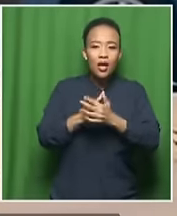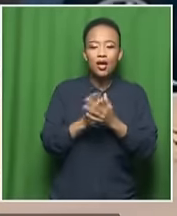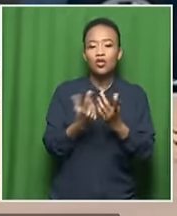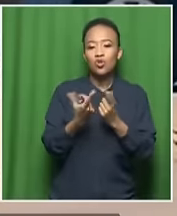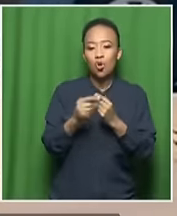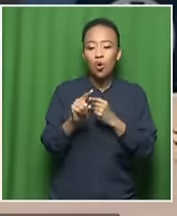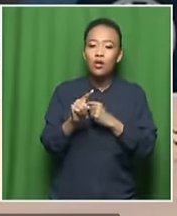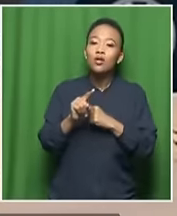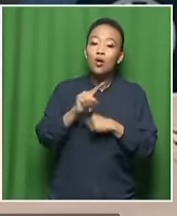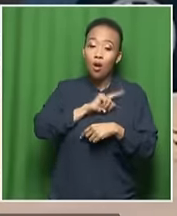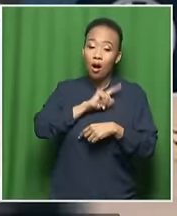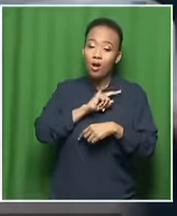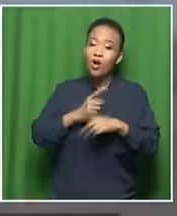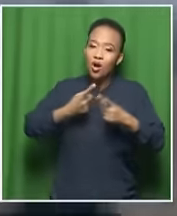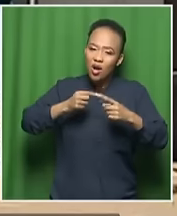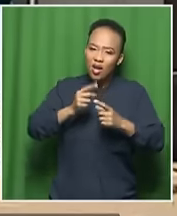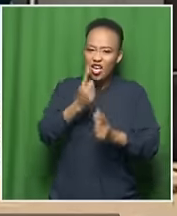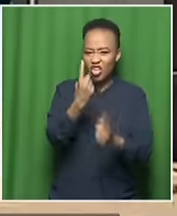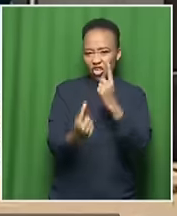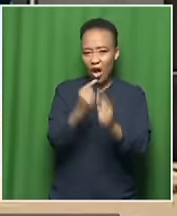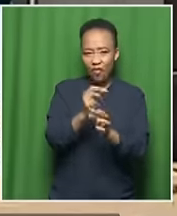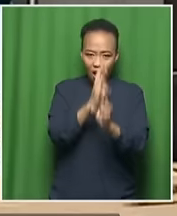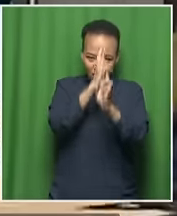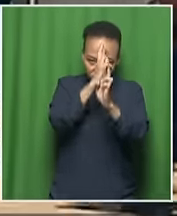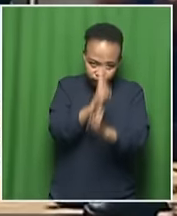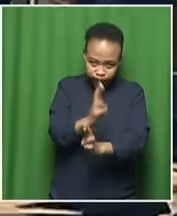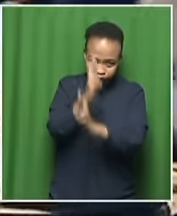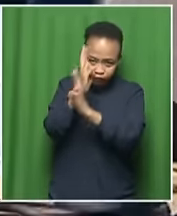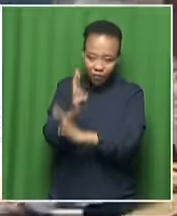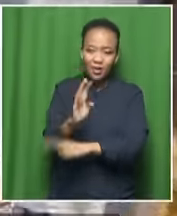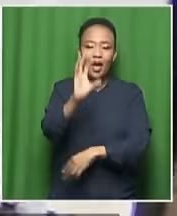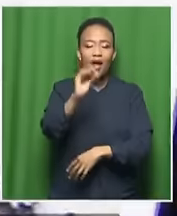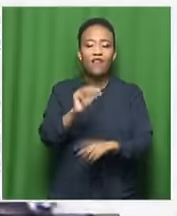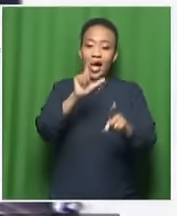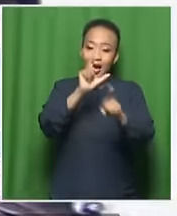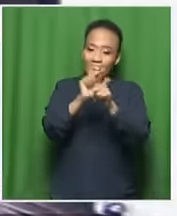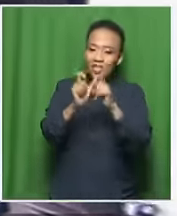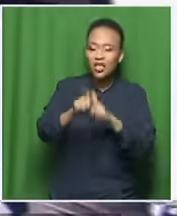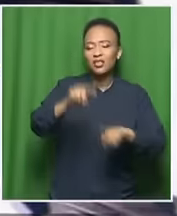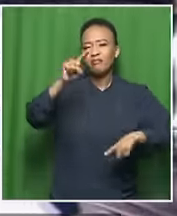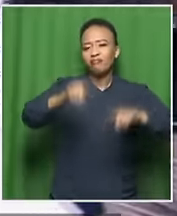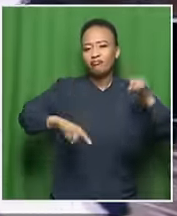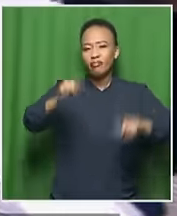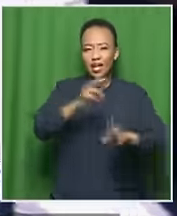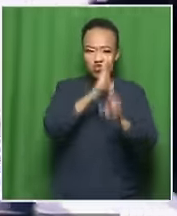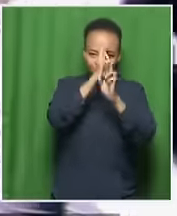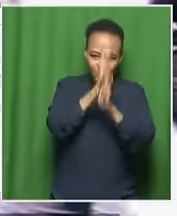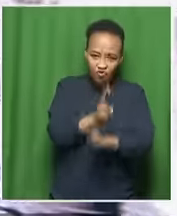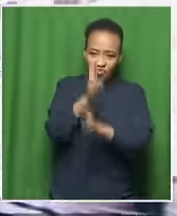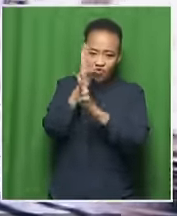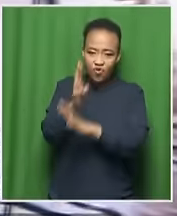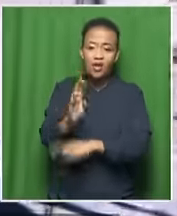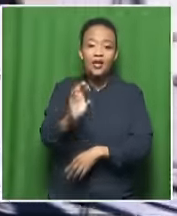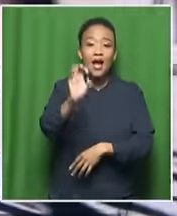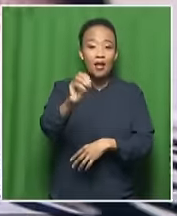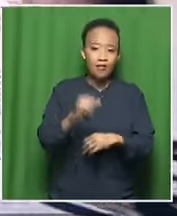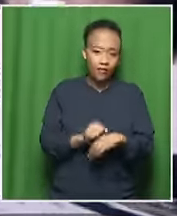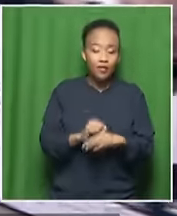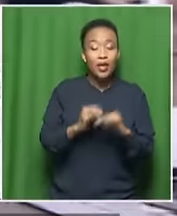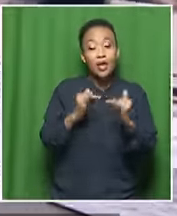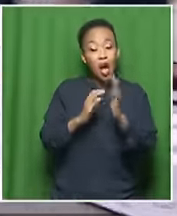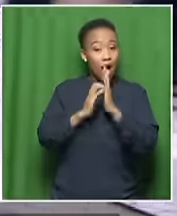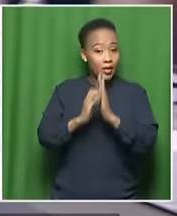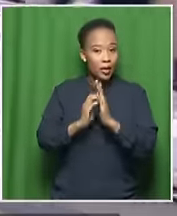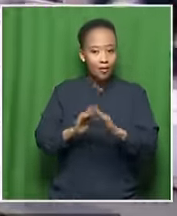we respect each other. We respect our different cultures. And with our launch of our manifesto, for